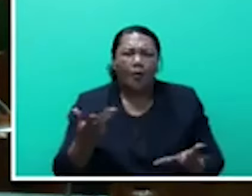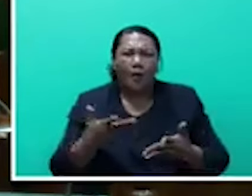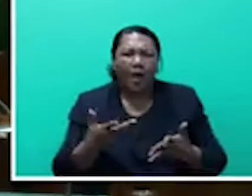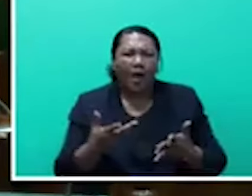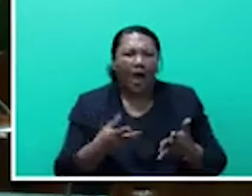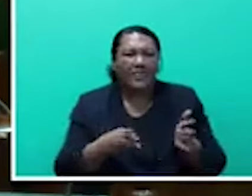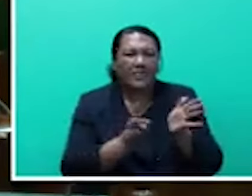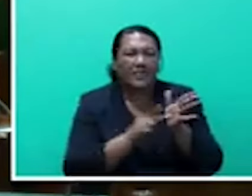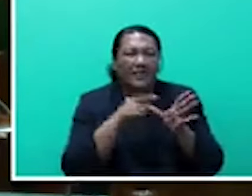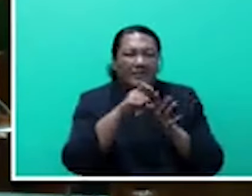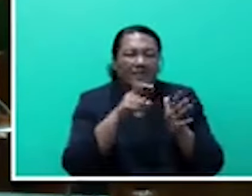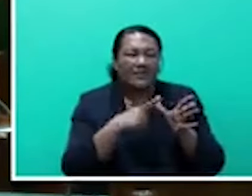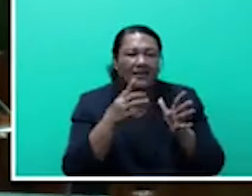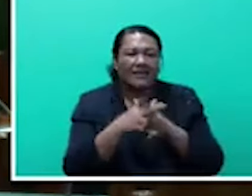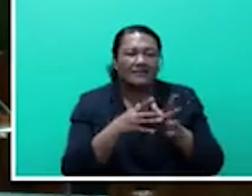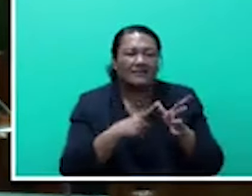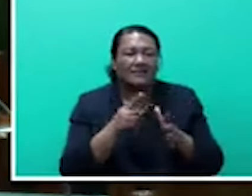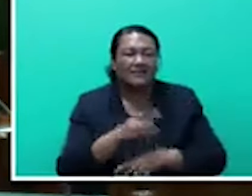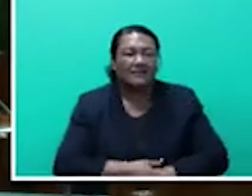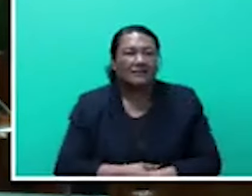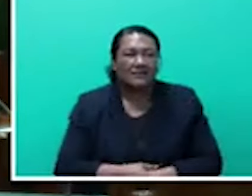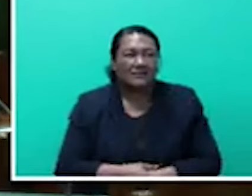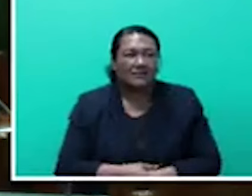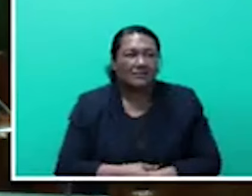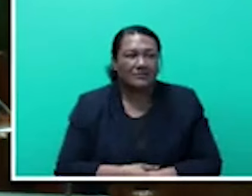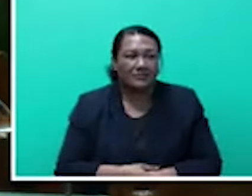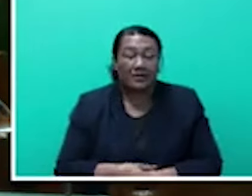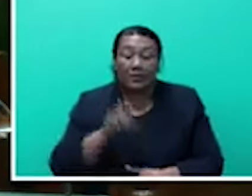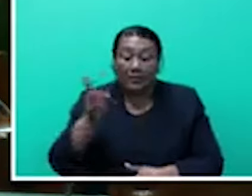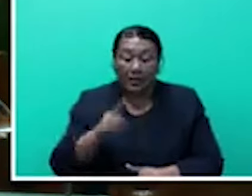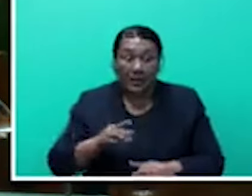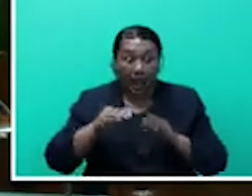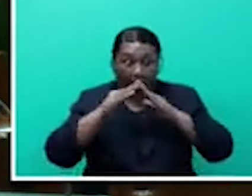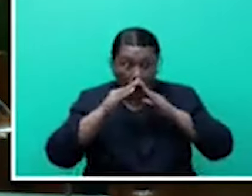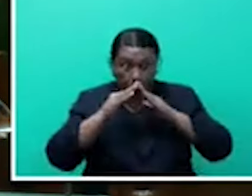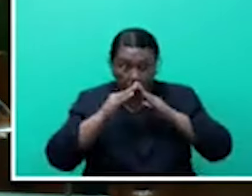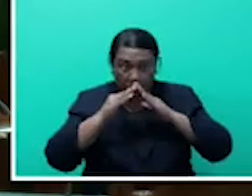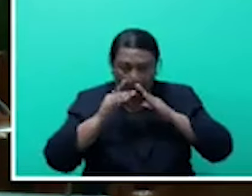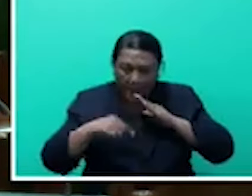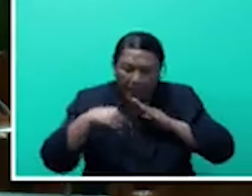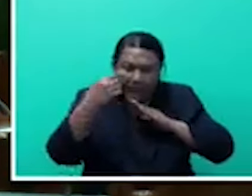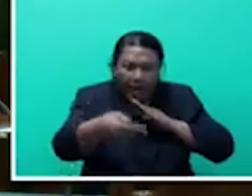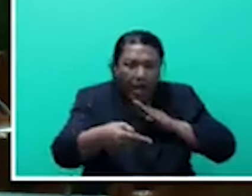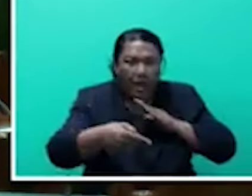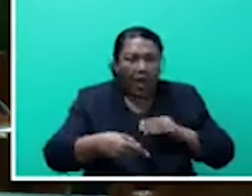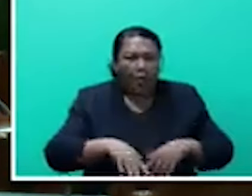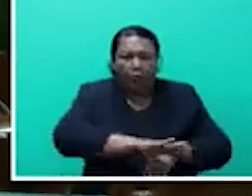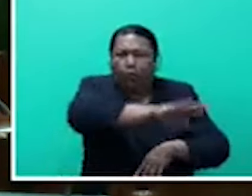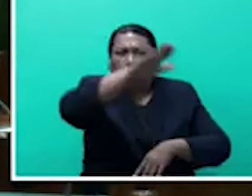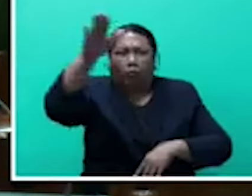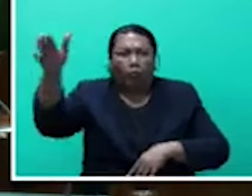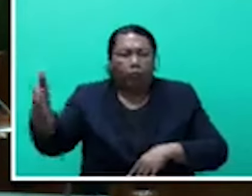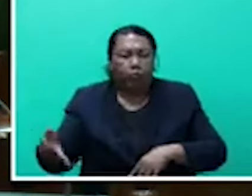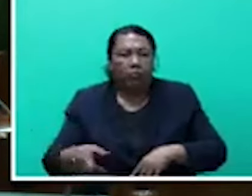and right in front of his house, sir, huge pile of rubbish. And upon inquiry, sir, he told me the